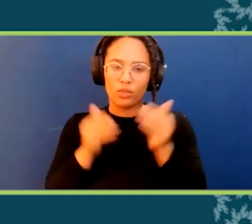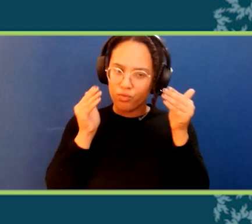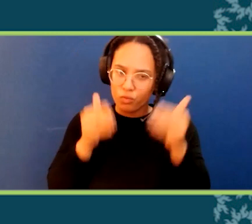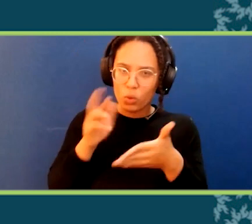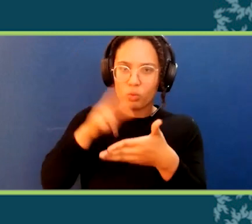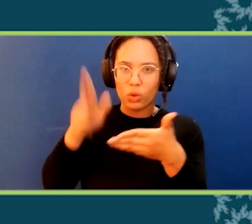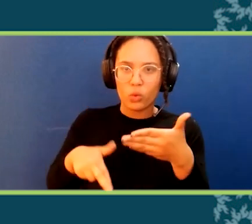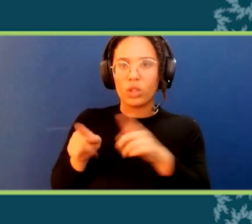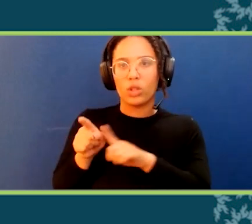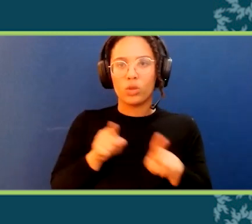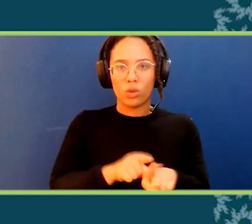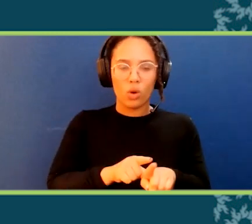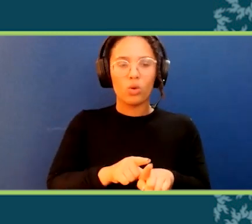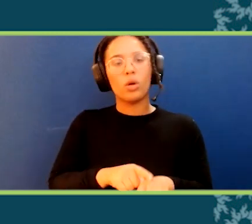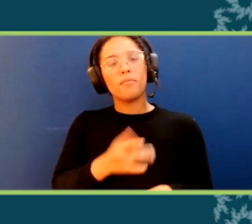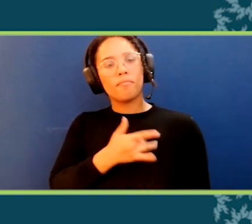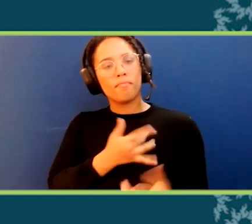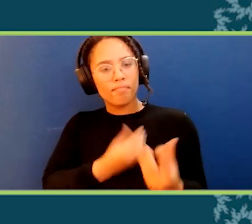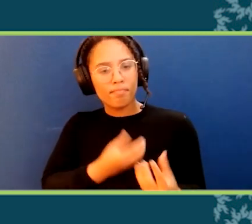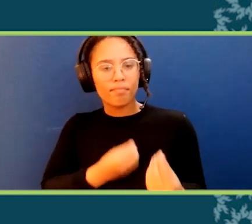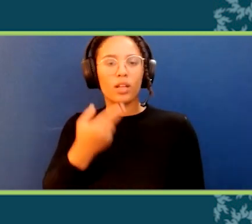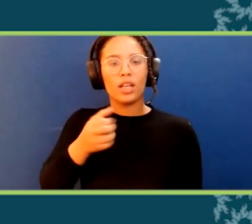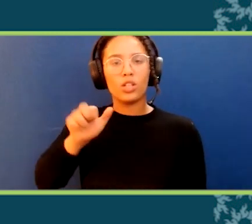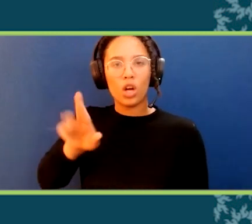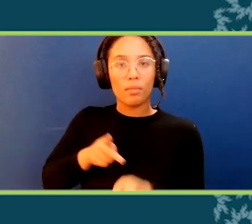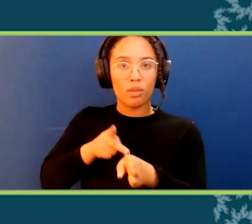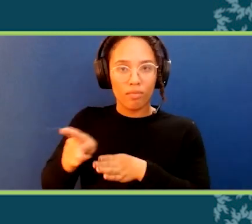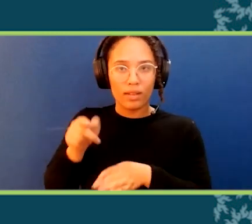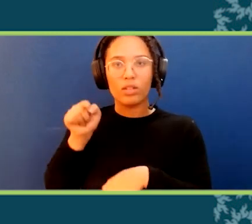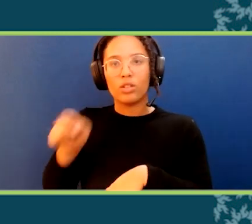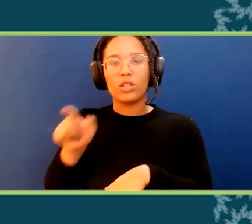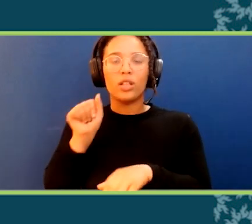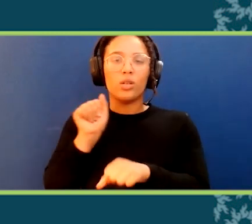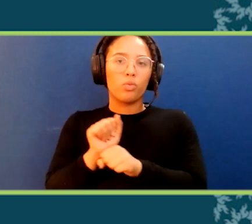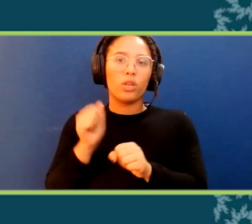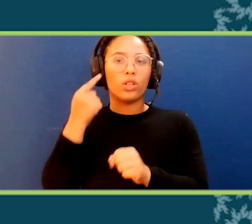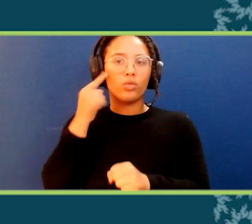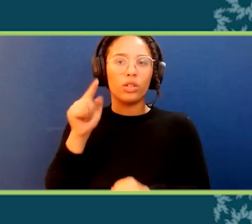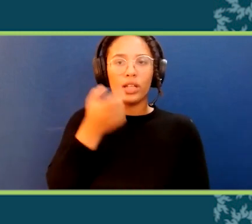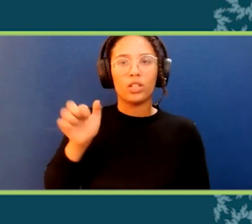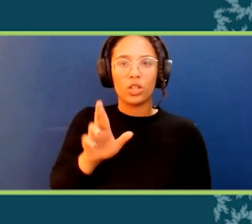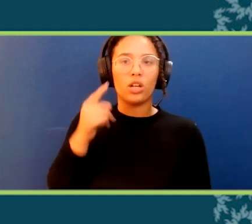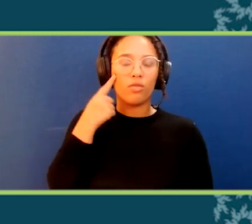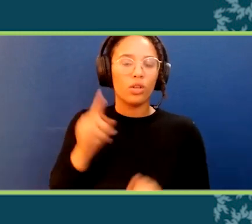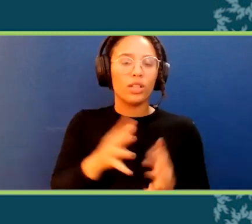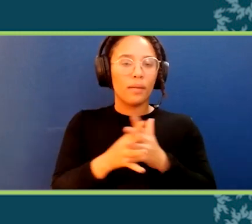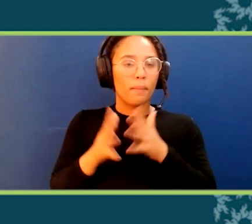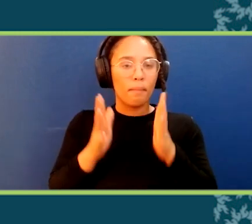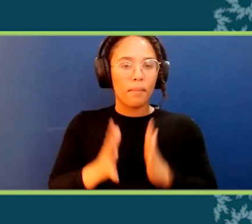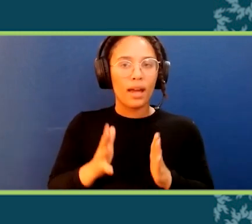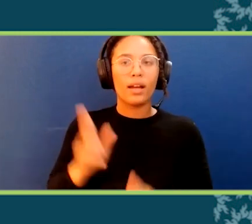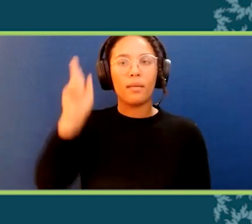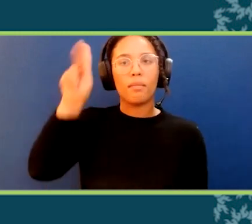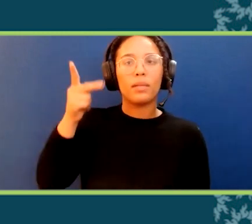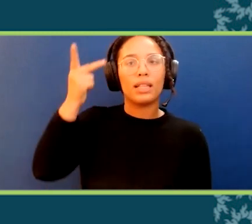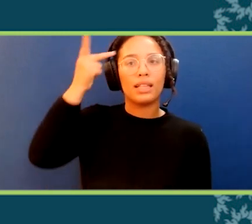professional, currently serving as the Associate Director of People and Culture at the American Political Science Association. I just want everybody